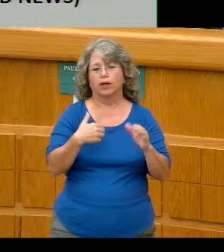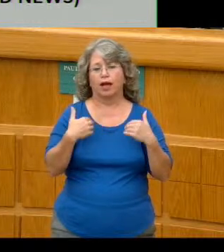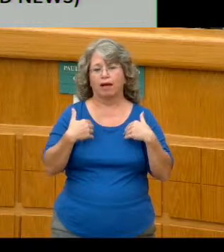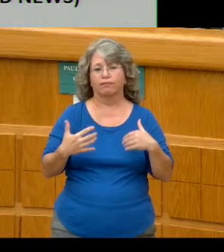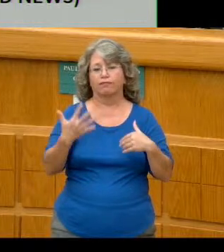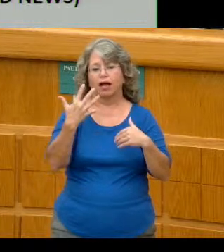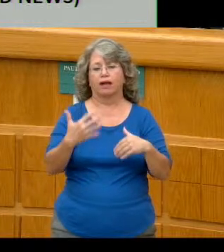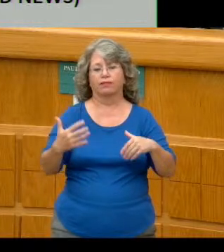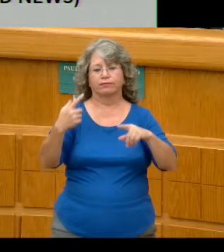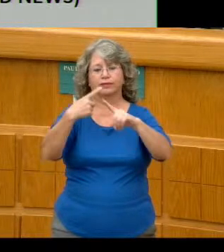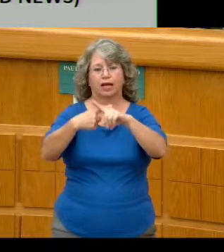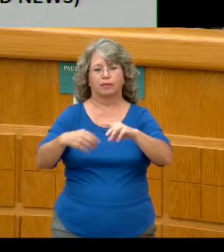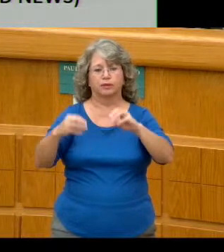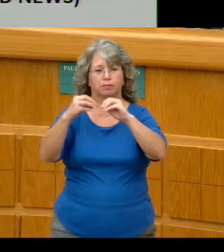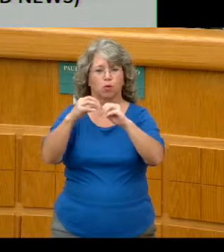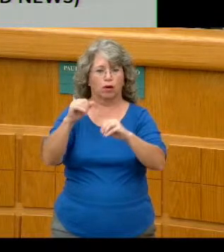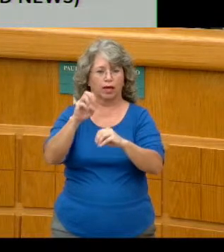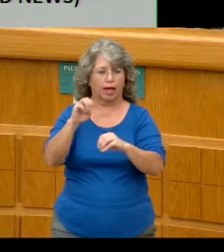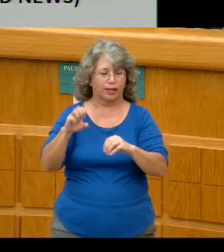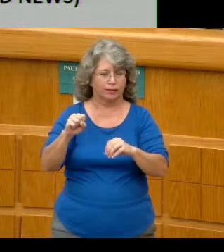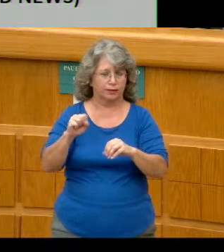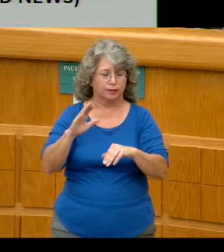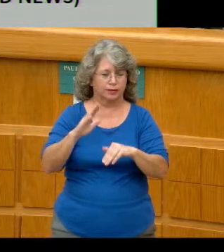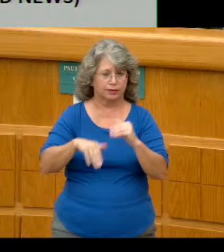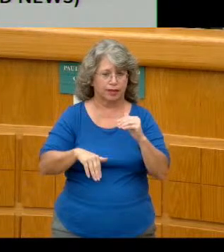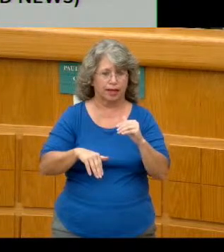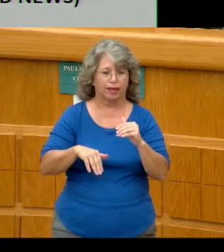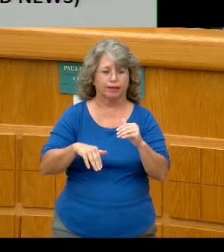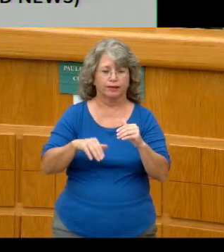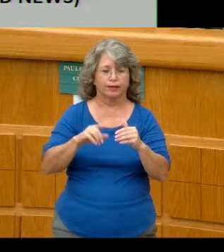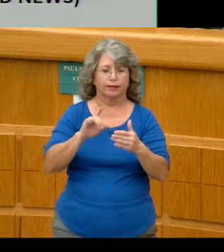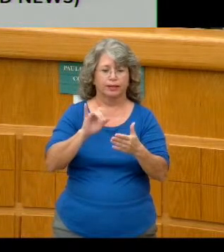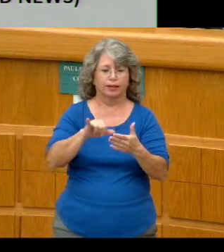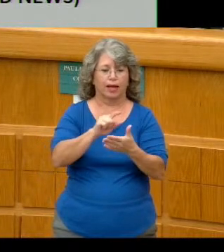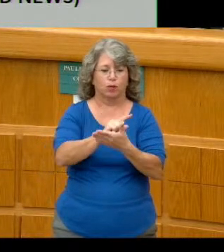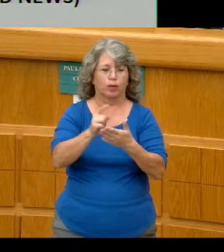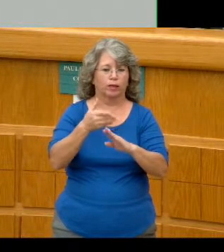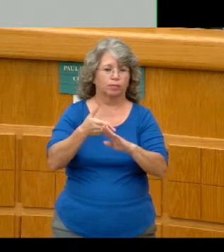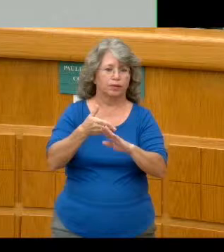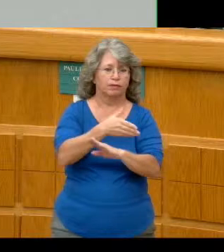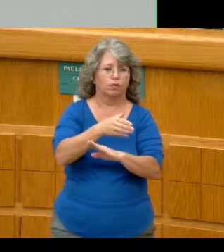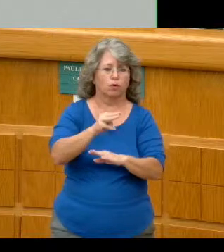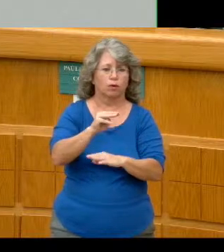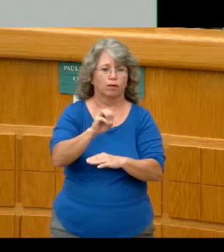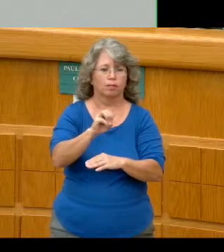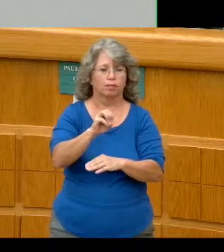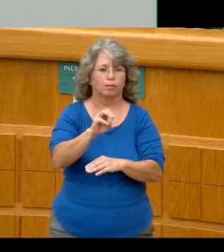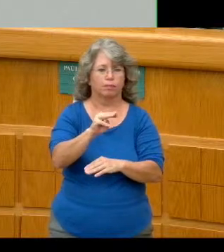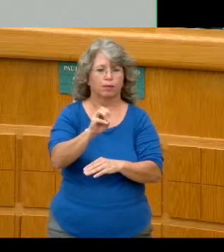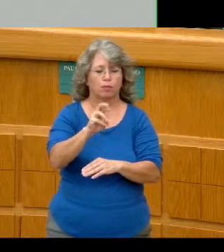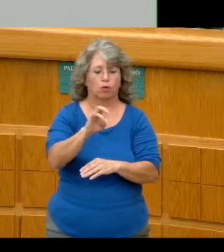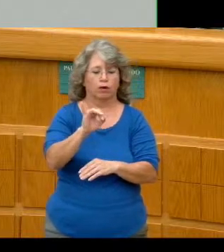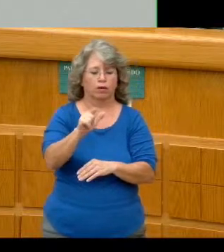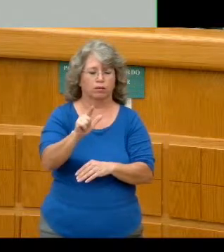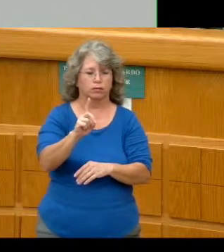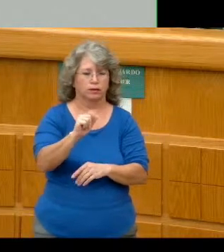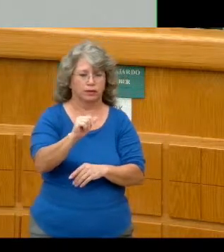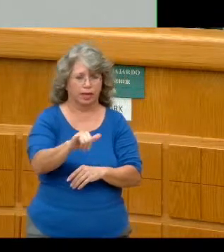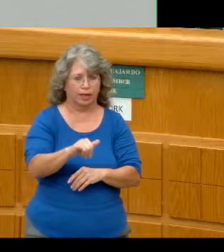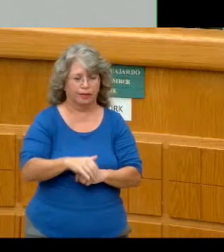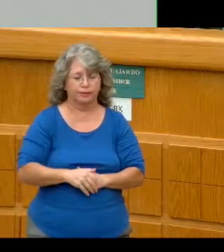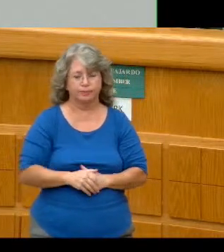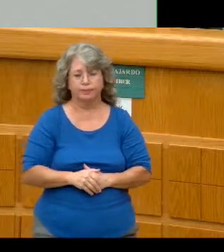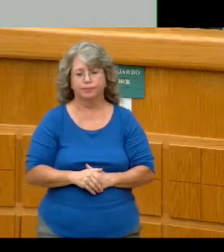cases or so right now than the week before Memorial Day in May. In terms of